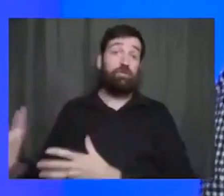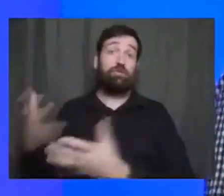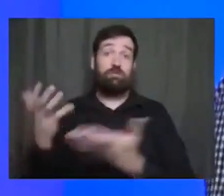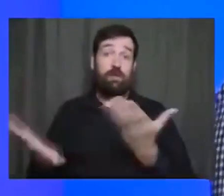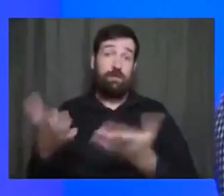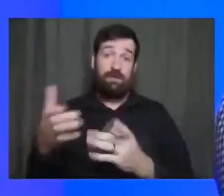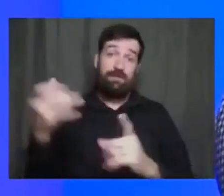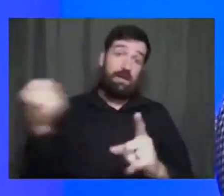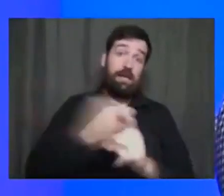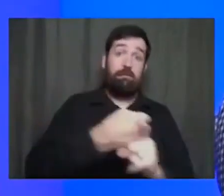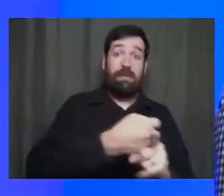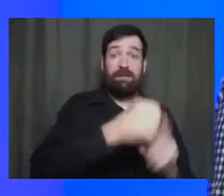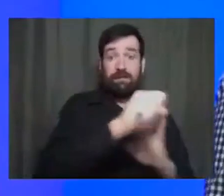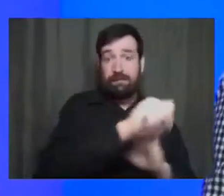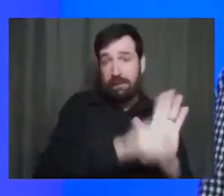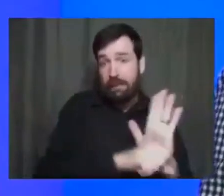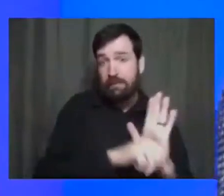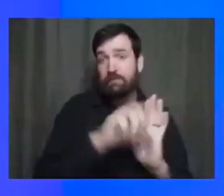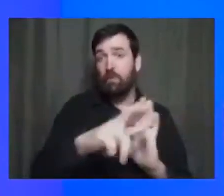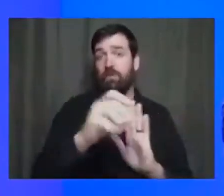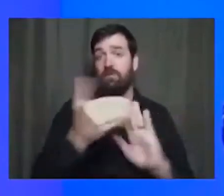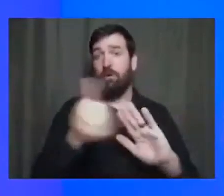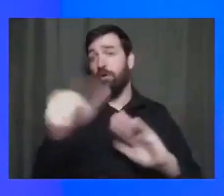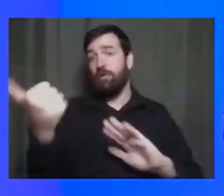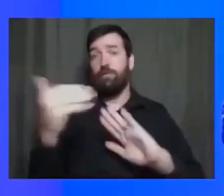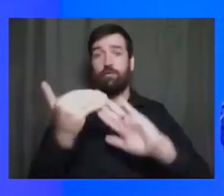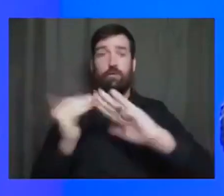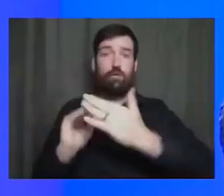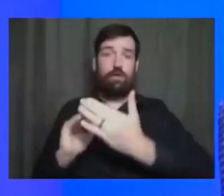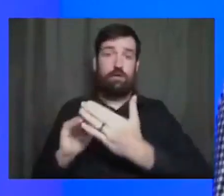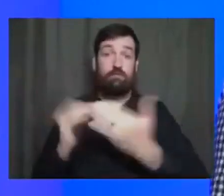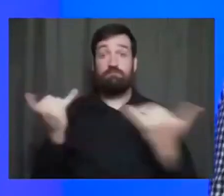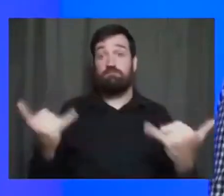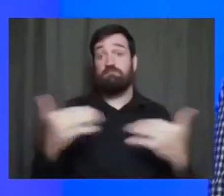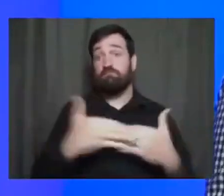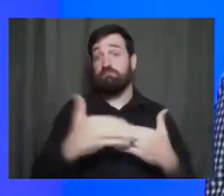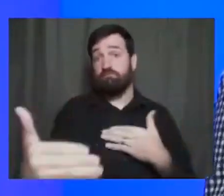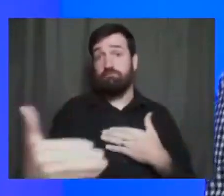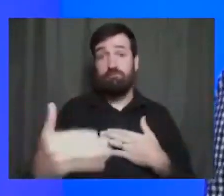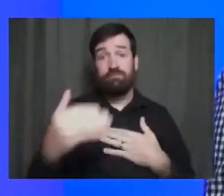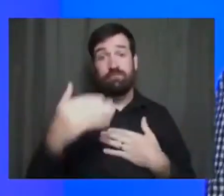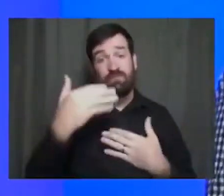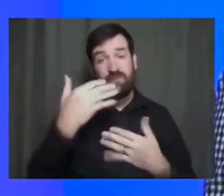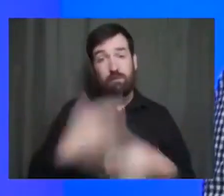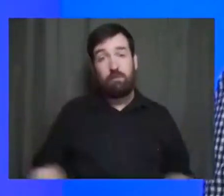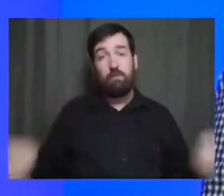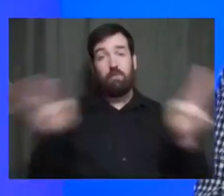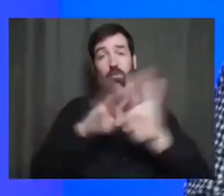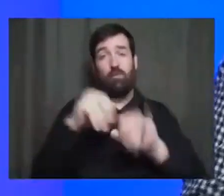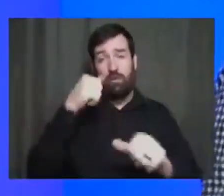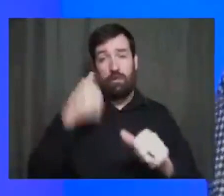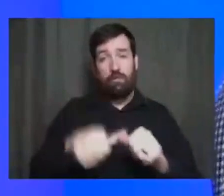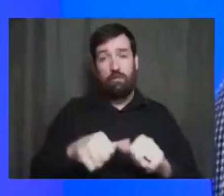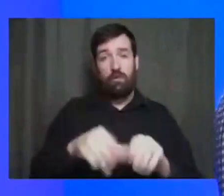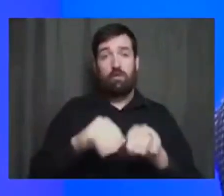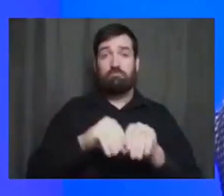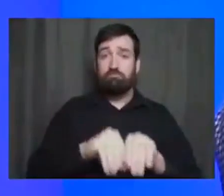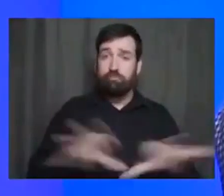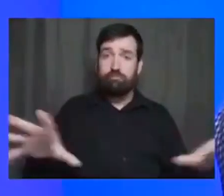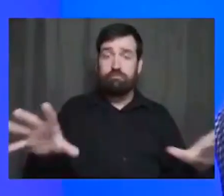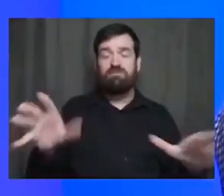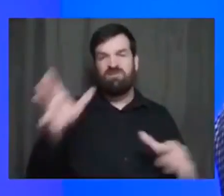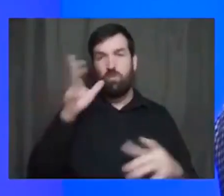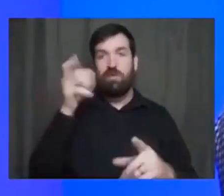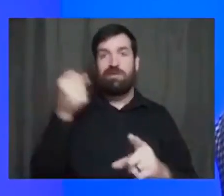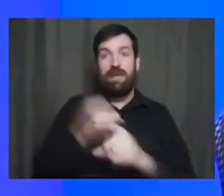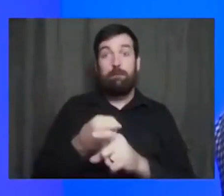states or communities. And so going forward, I think it's a good concept to remember that those outbreaks will impact the populations